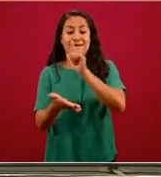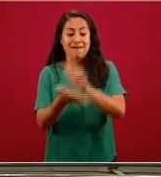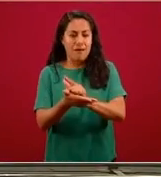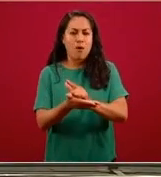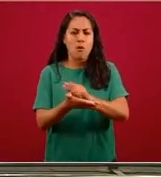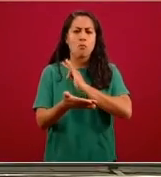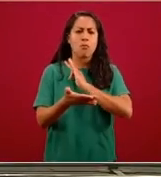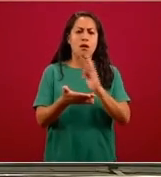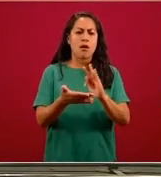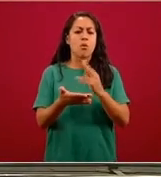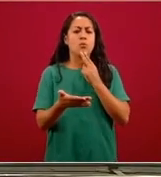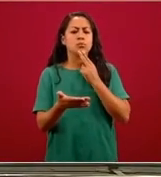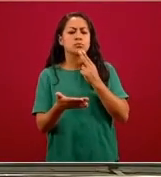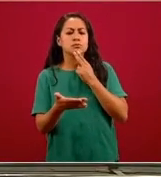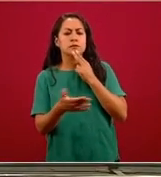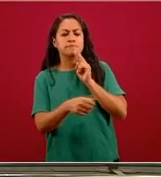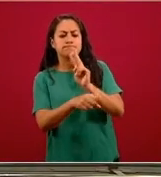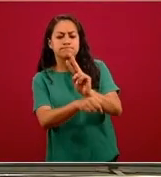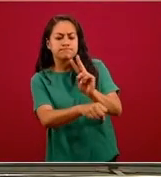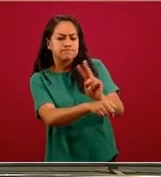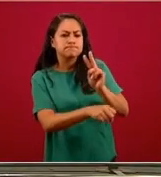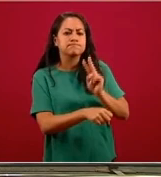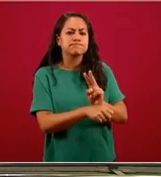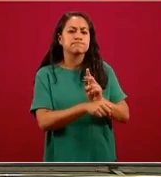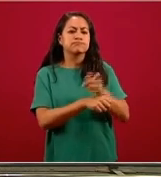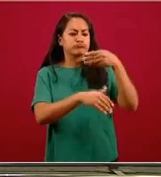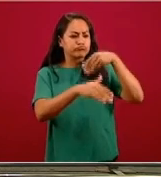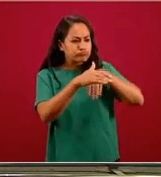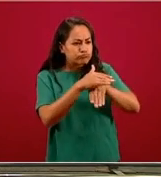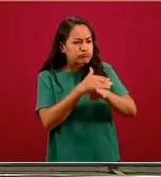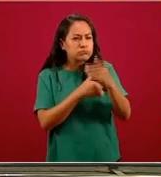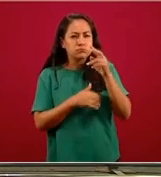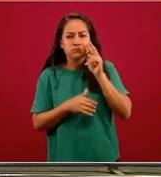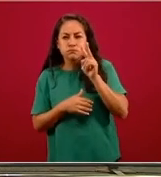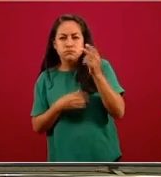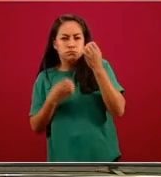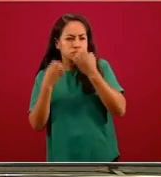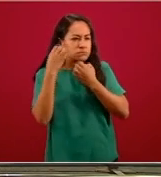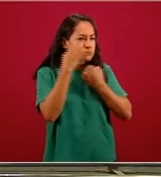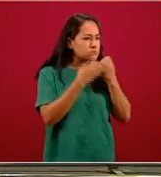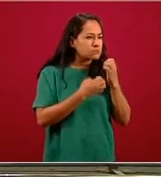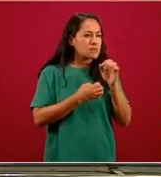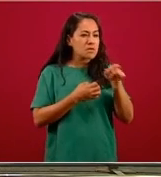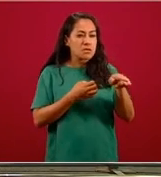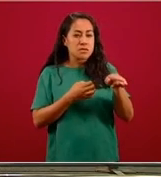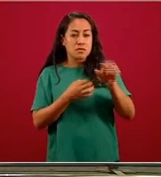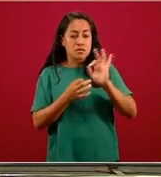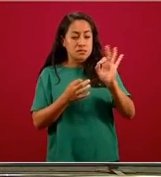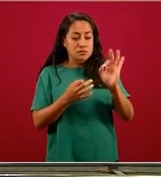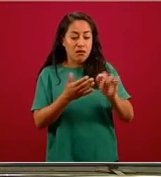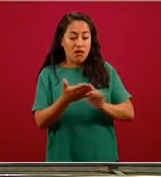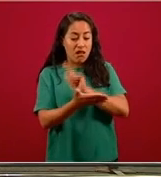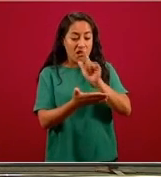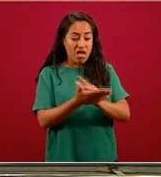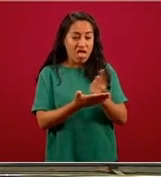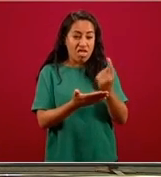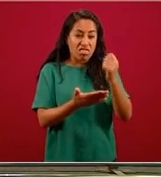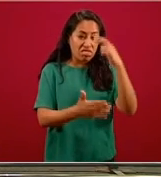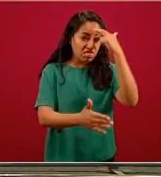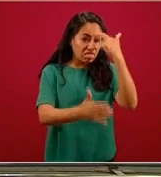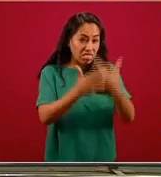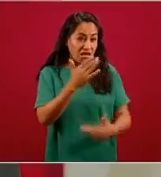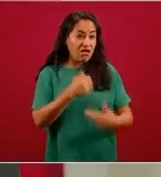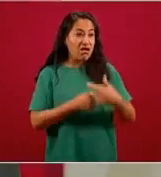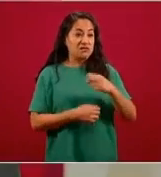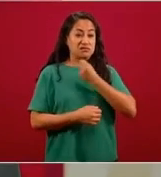framework in order to do inspections and to identify people who are